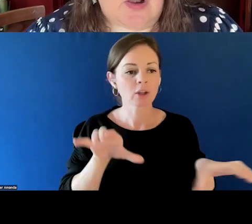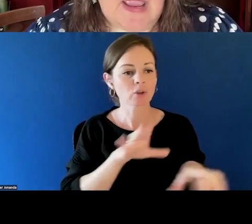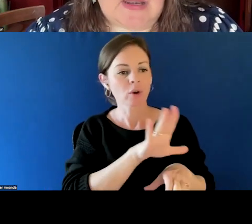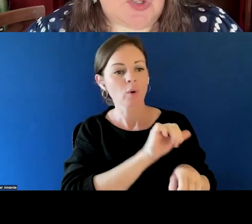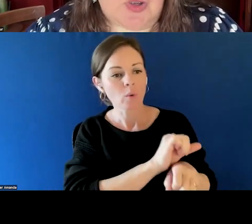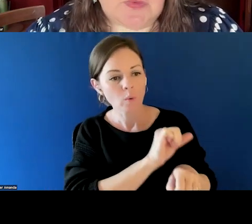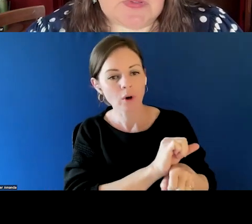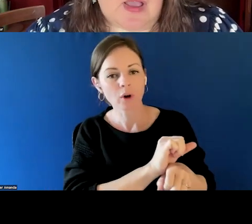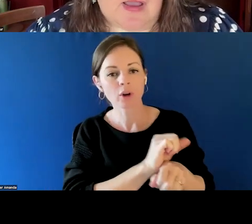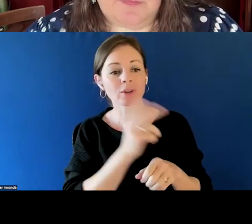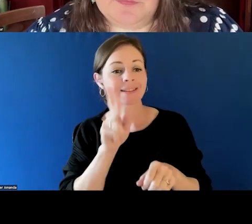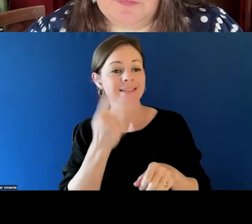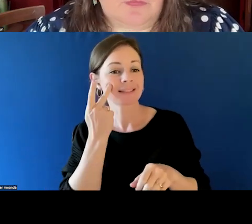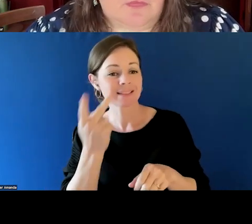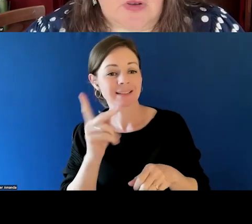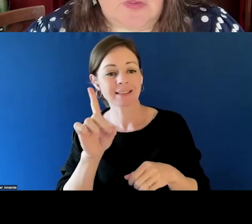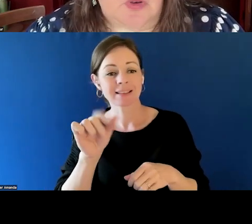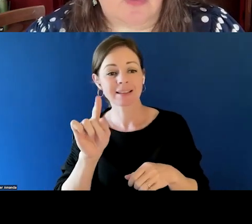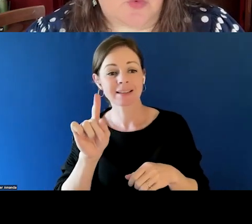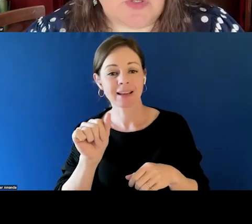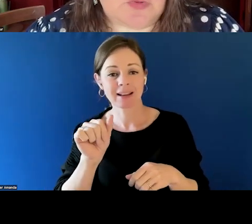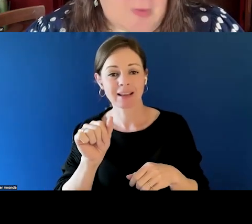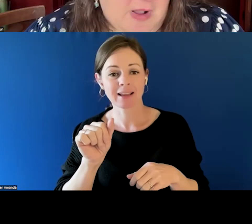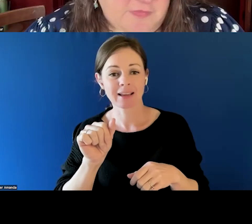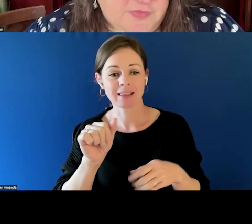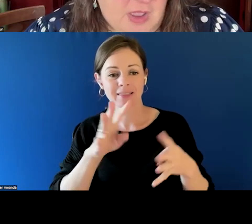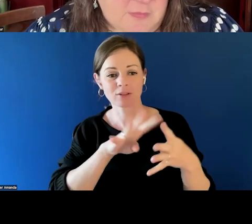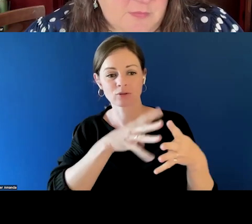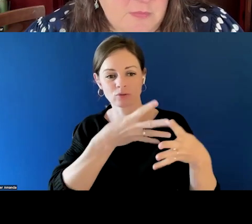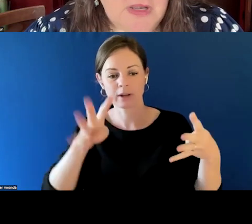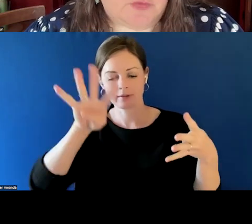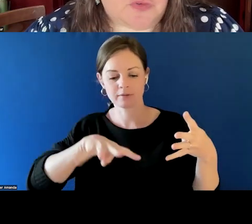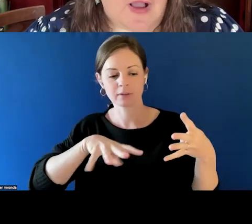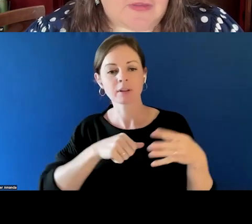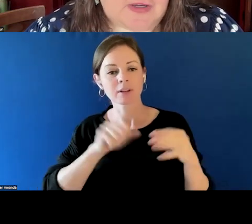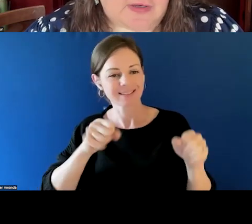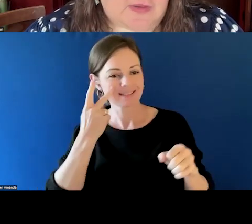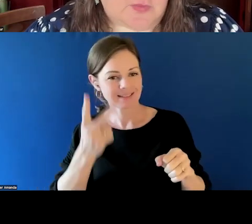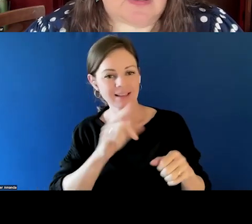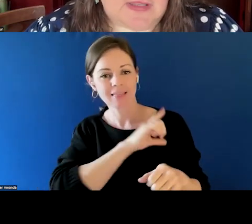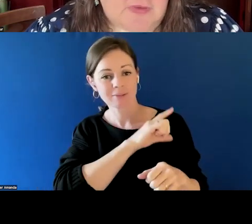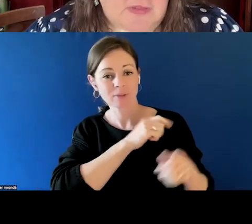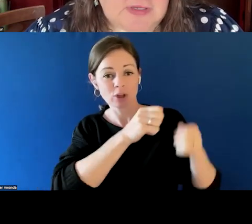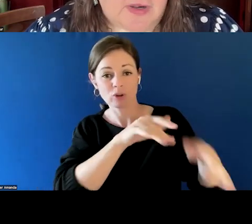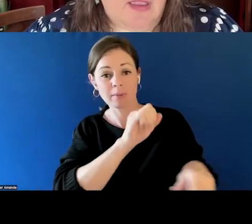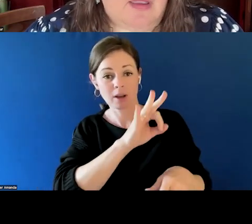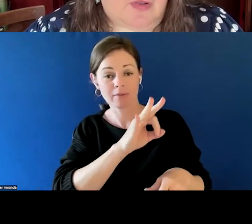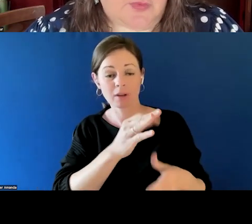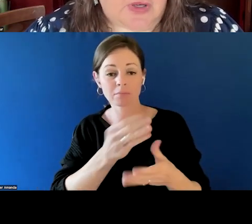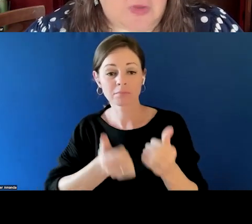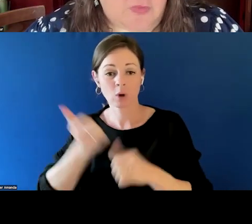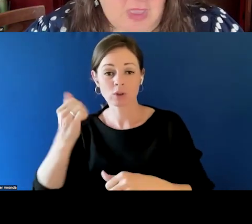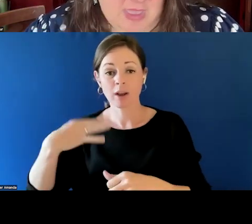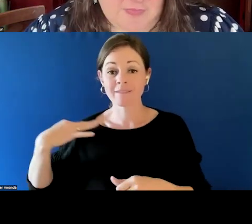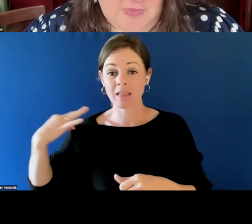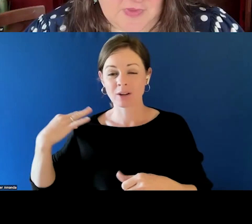you can see our data shows, these are law enforcement drop-offs, many of which are voluntary as well as the involuntary, and also